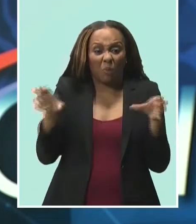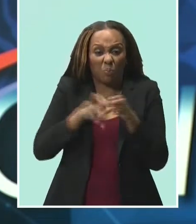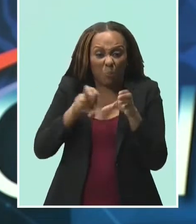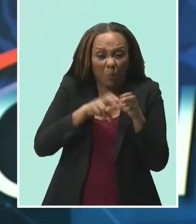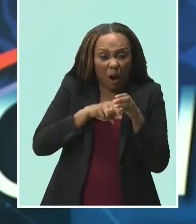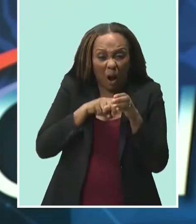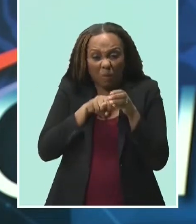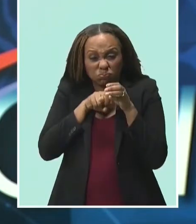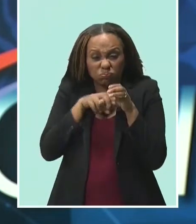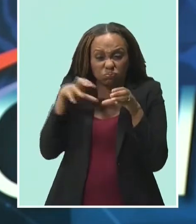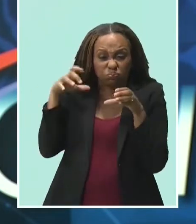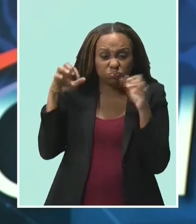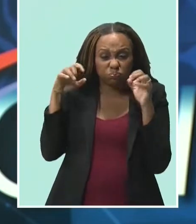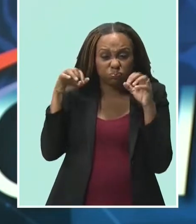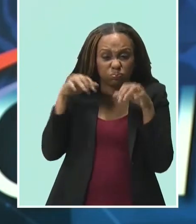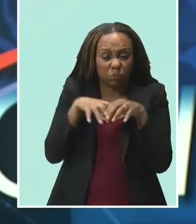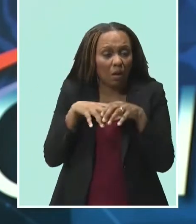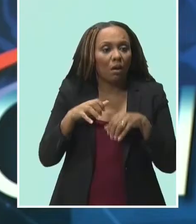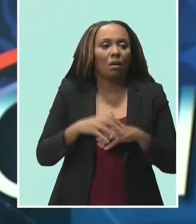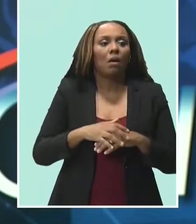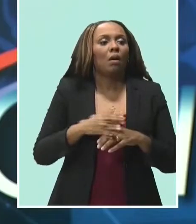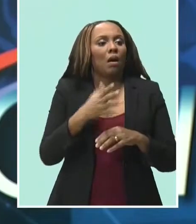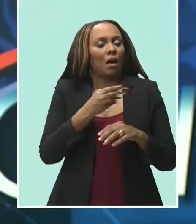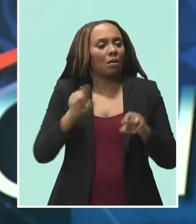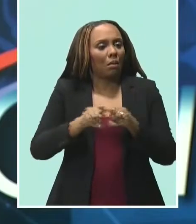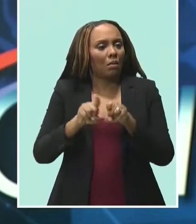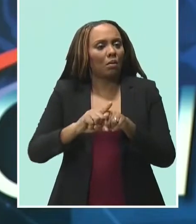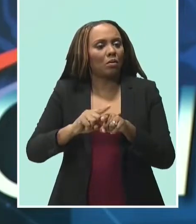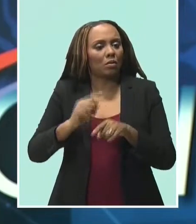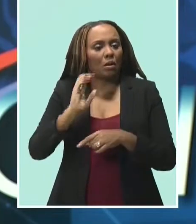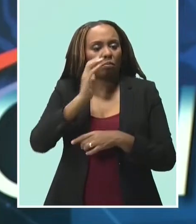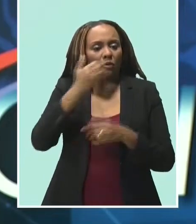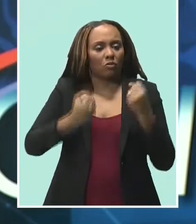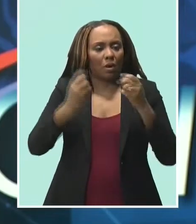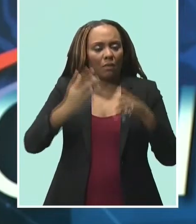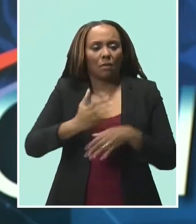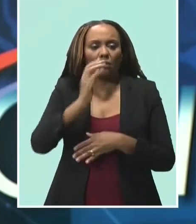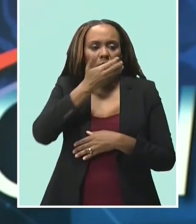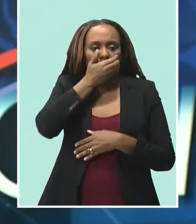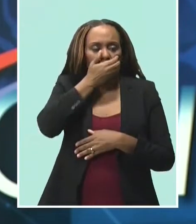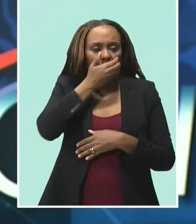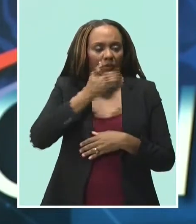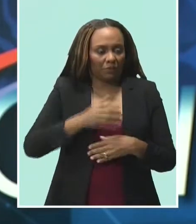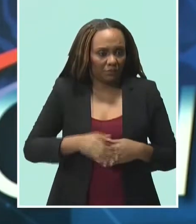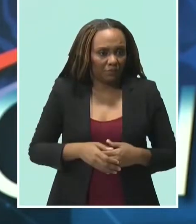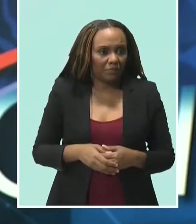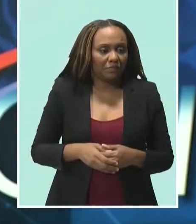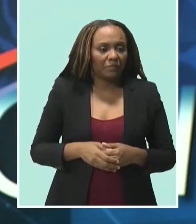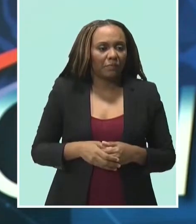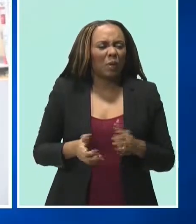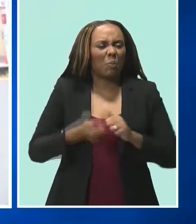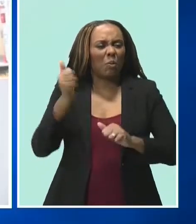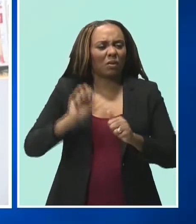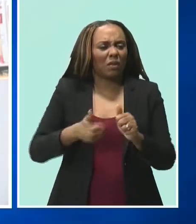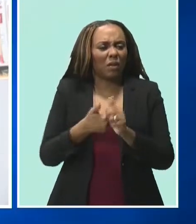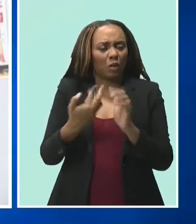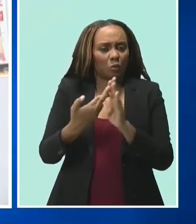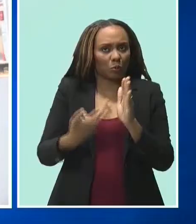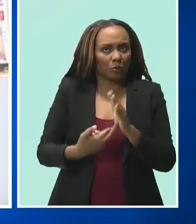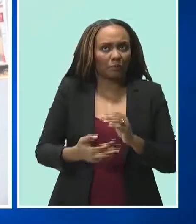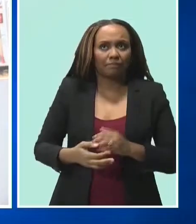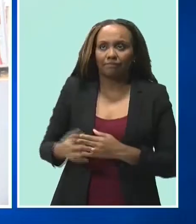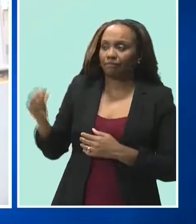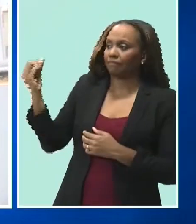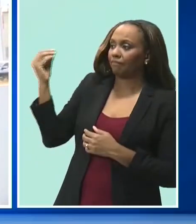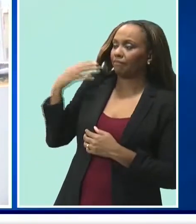the Communications and Marketing Officer for the Alliance Owners of Public Transport, Mark Haynes. The vast majority